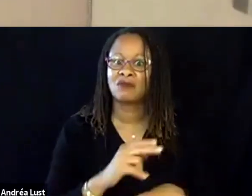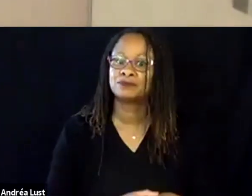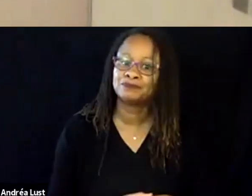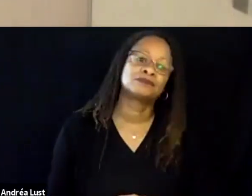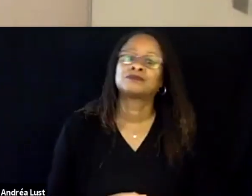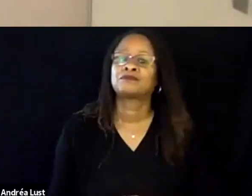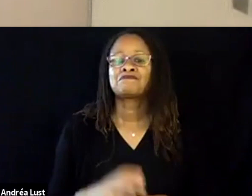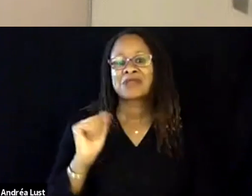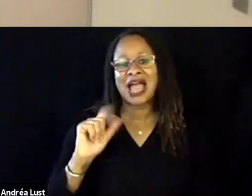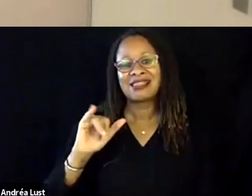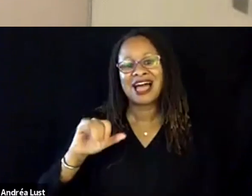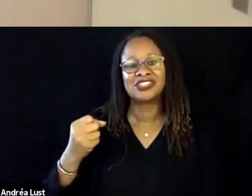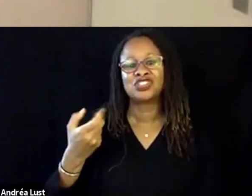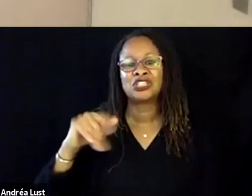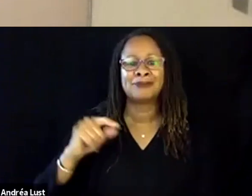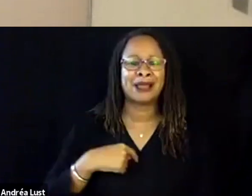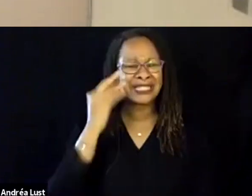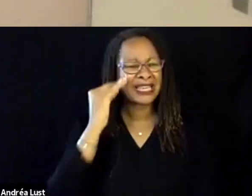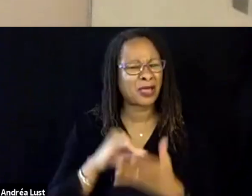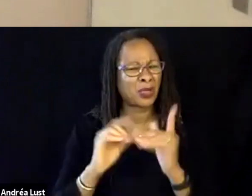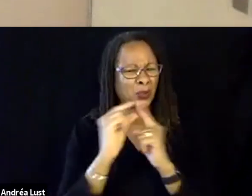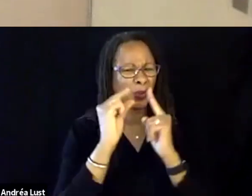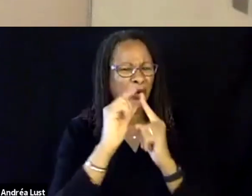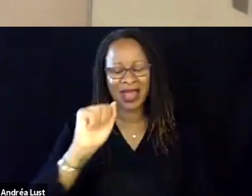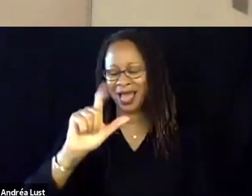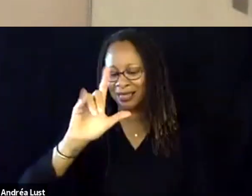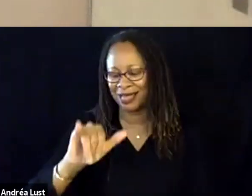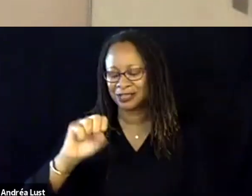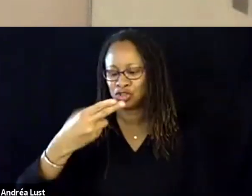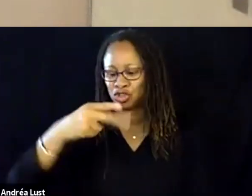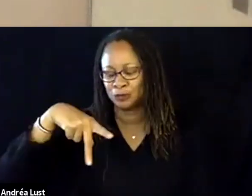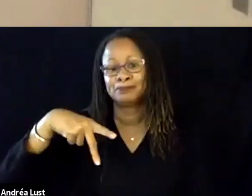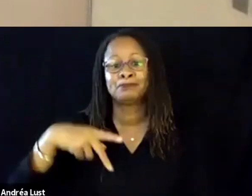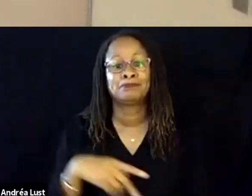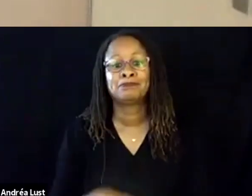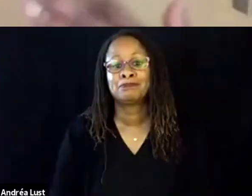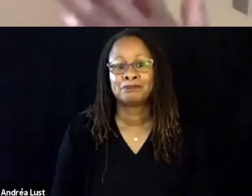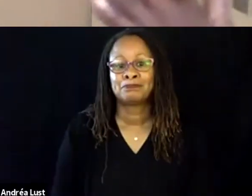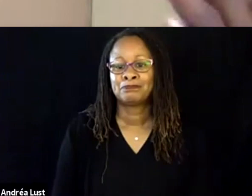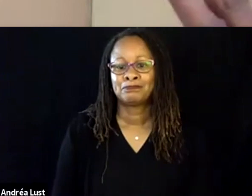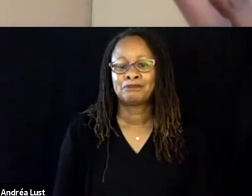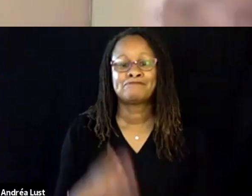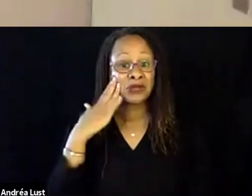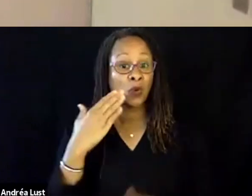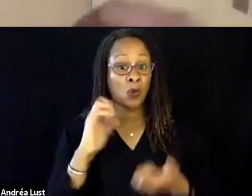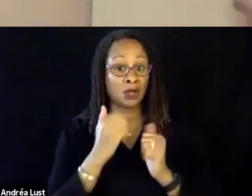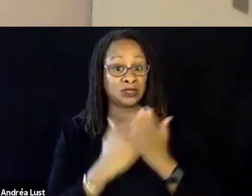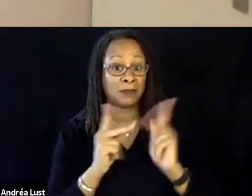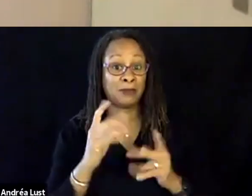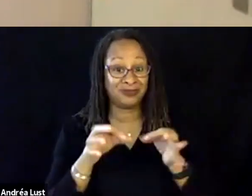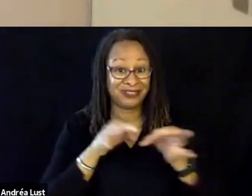So allyship, to me, I've been thinking about that word because I know how some people define it,